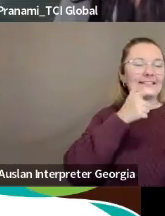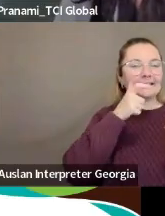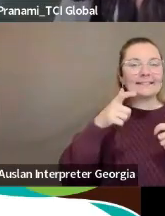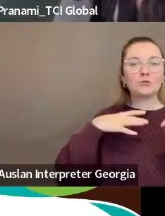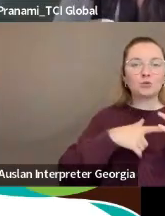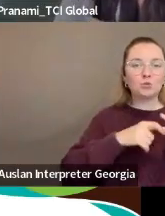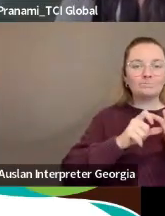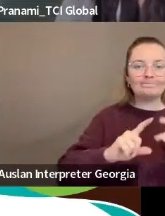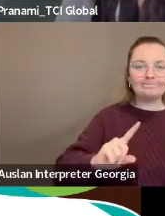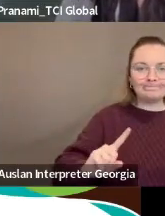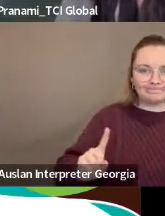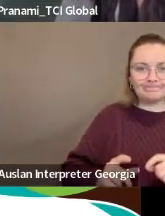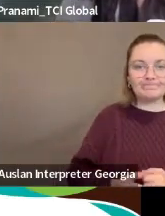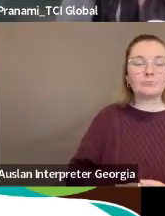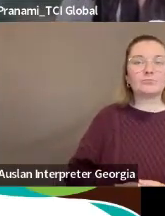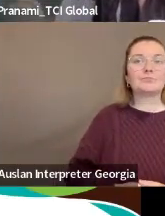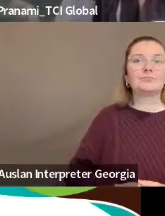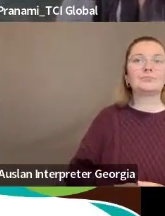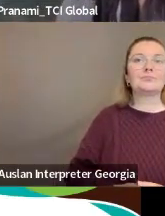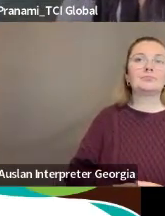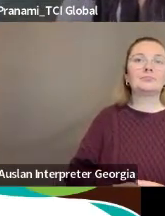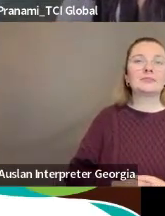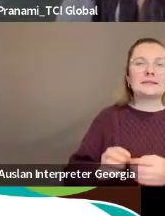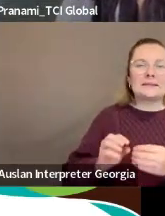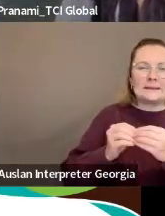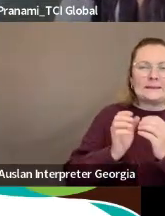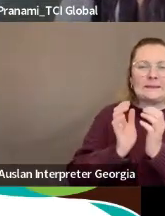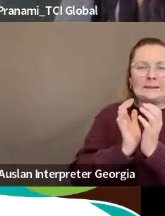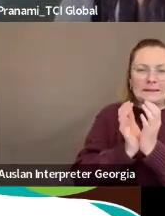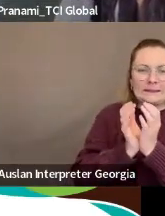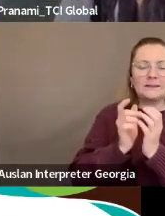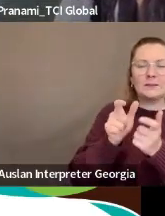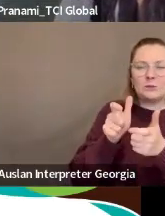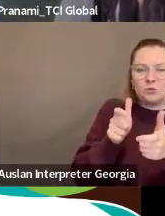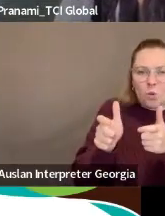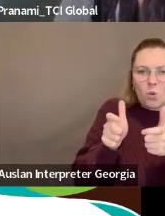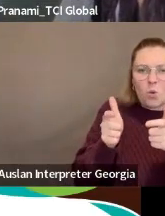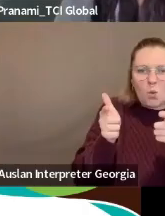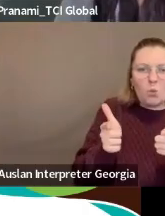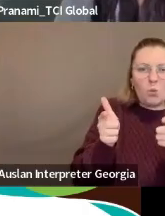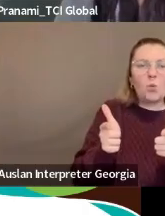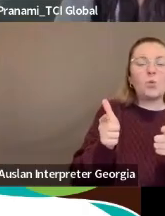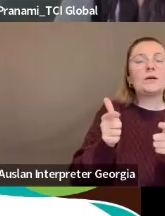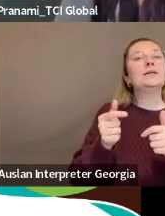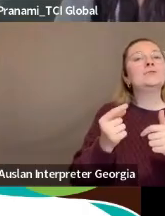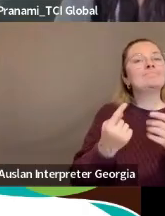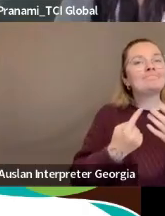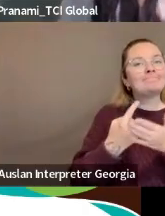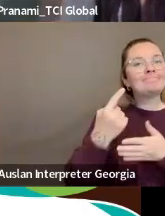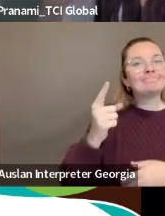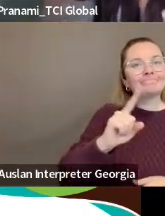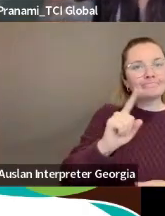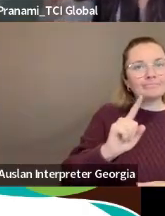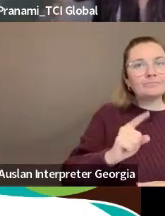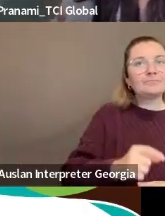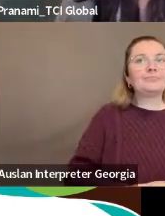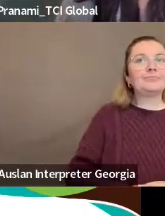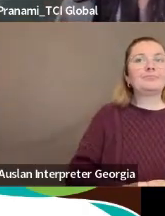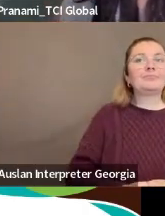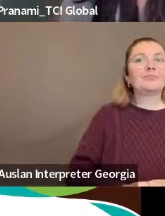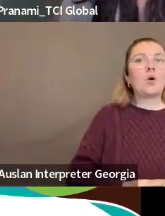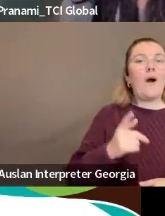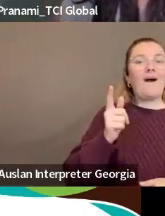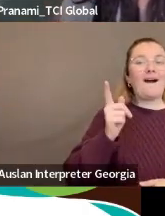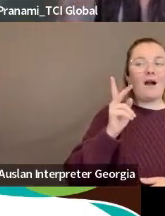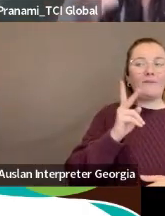When we talk about coercion and control, states often turn a blind